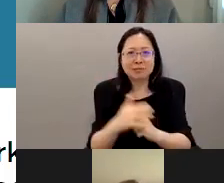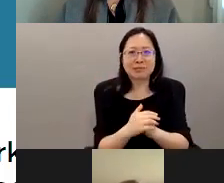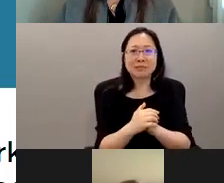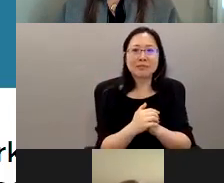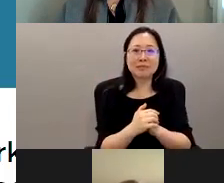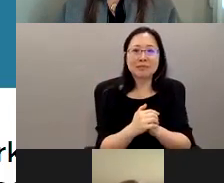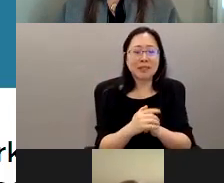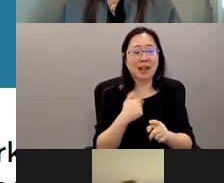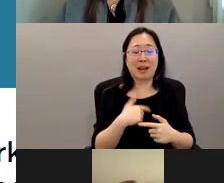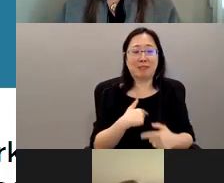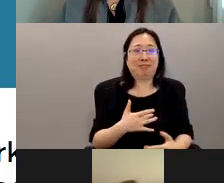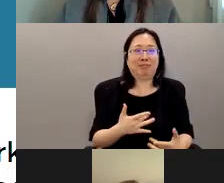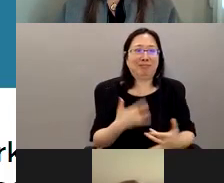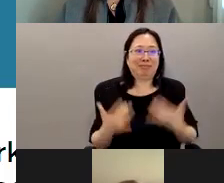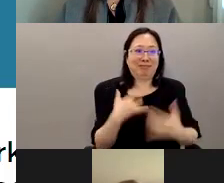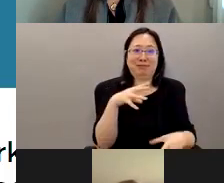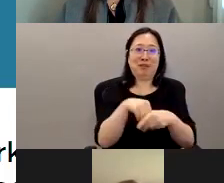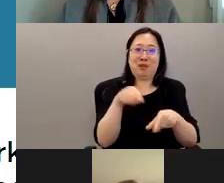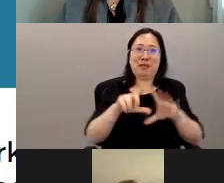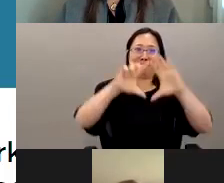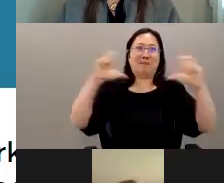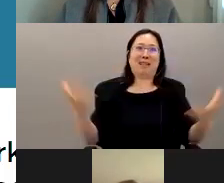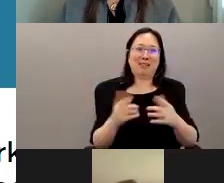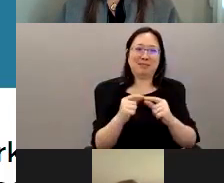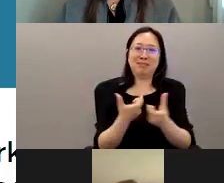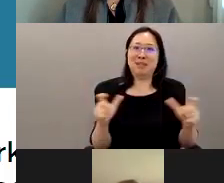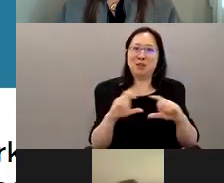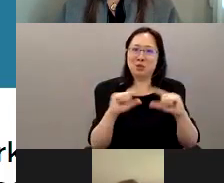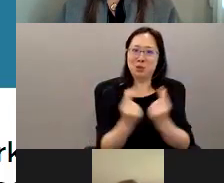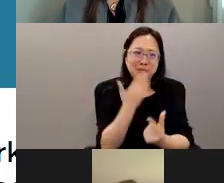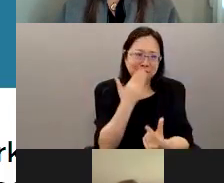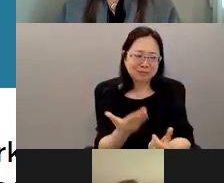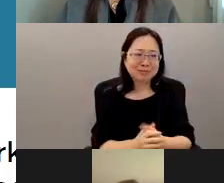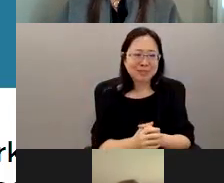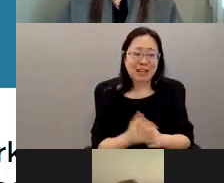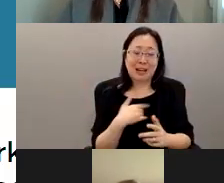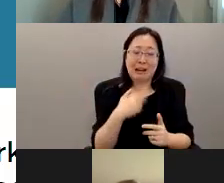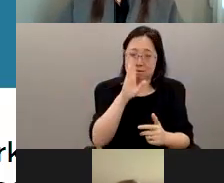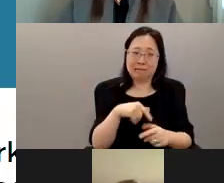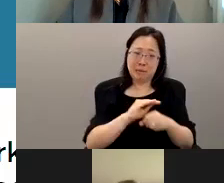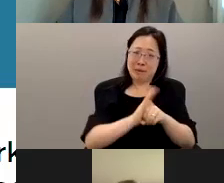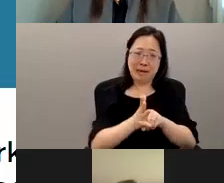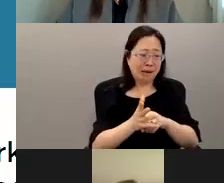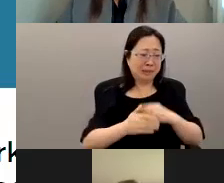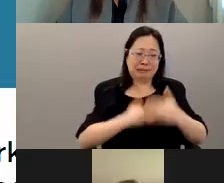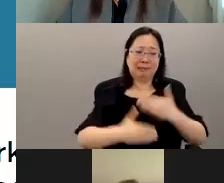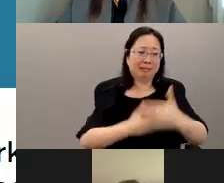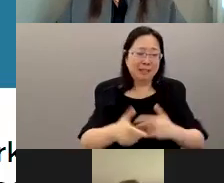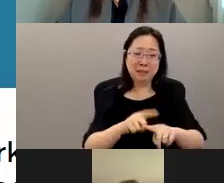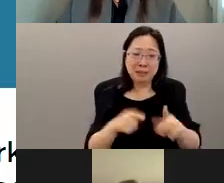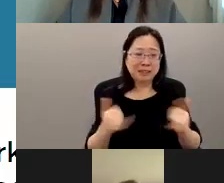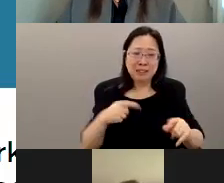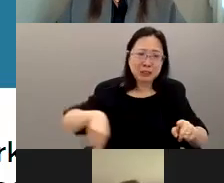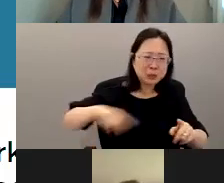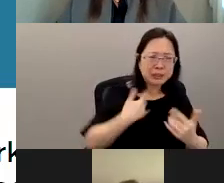greater group. And even though we've had COVID stumbles here, we are still, being creative and